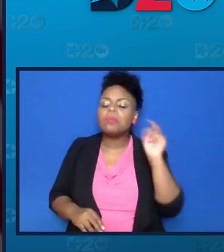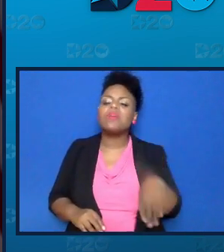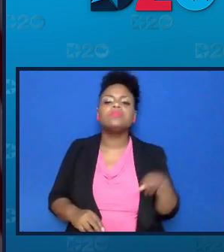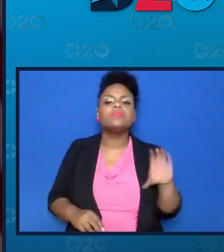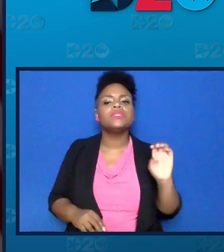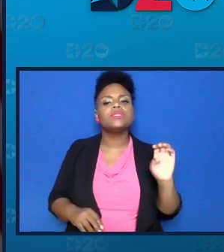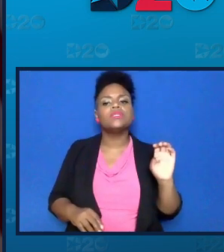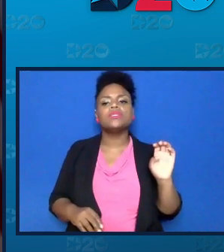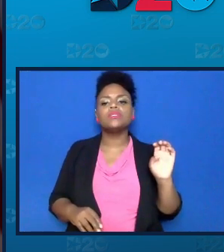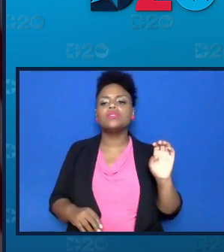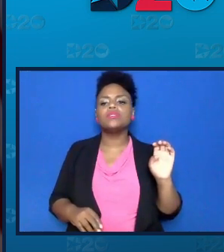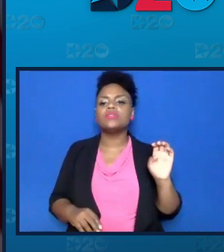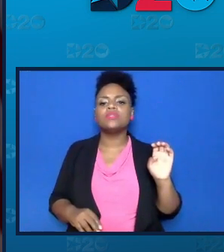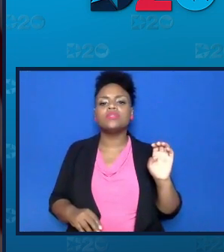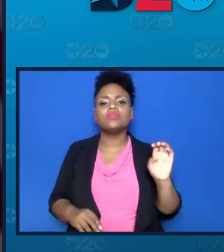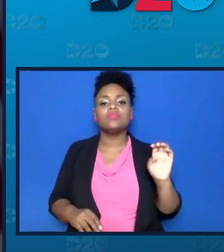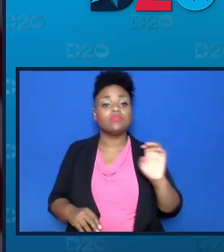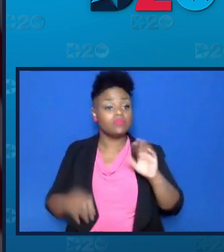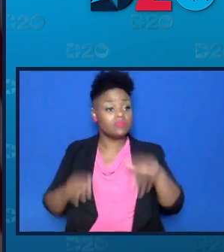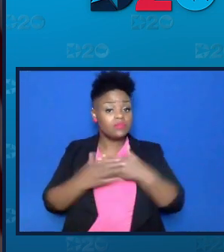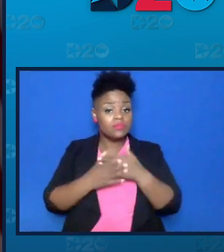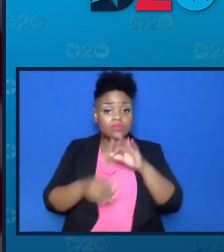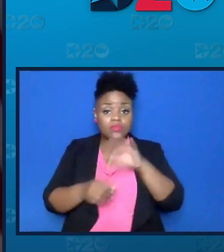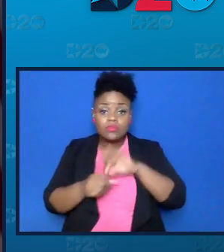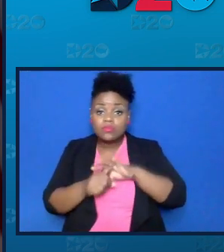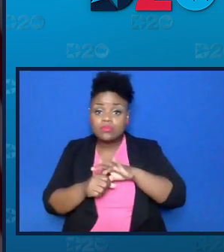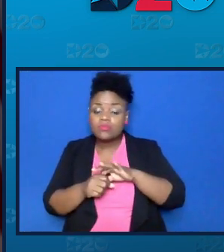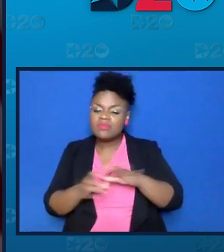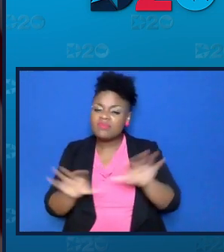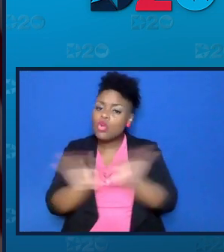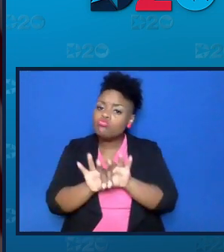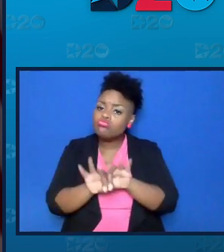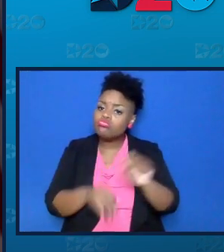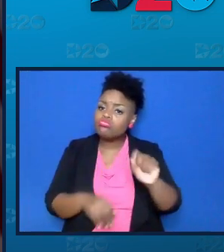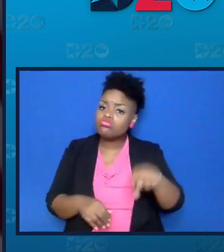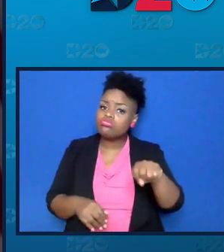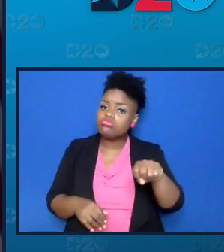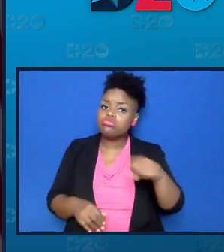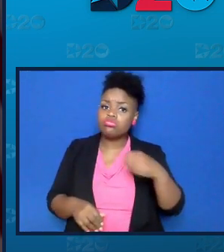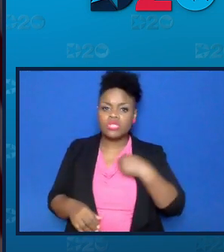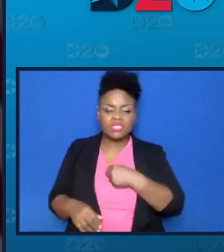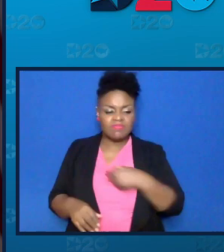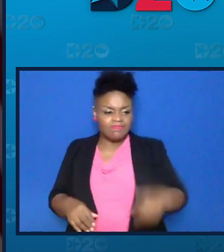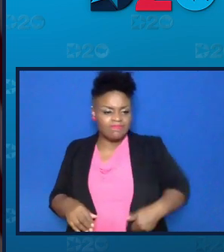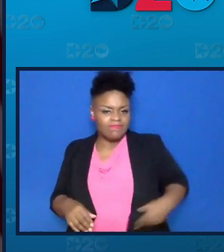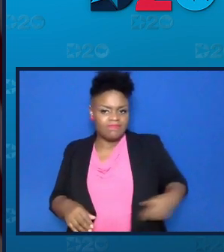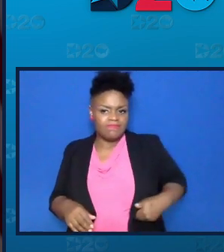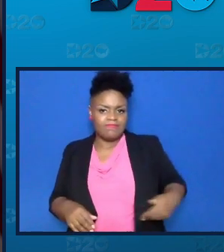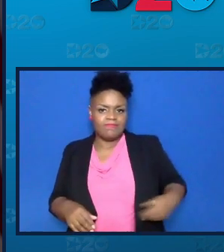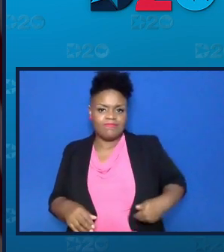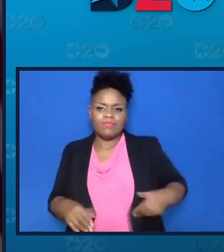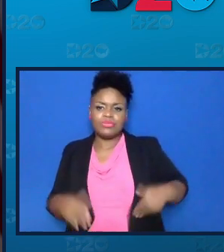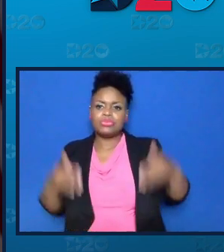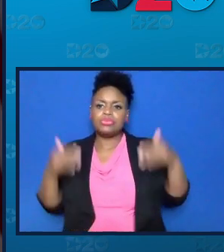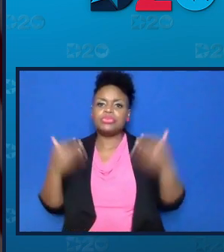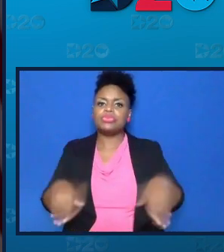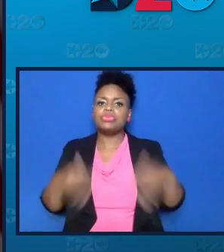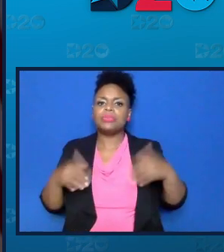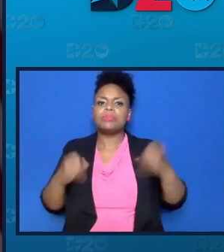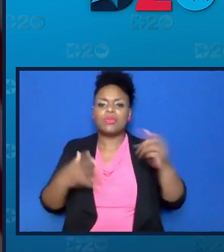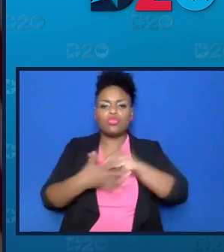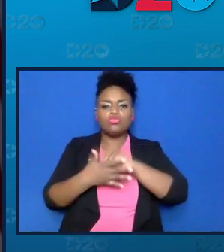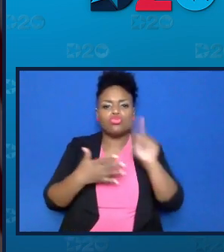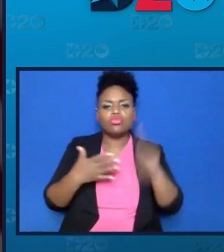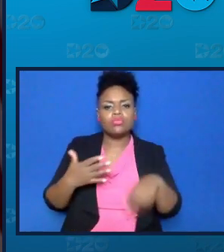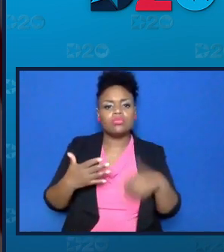know, all elections are important. But we know in our bones this one is more consequential. As many have said, America